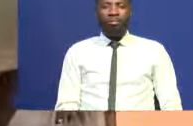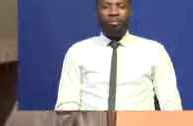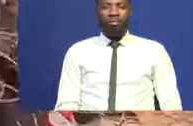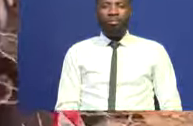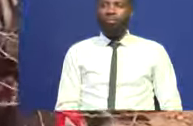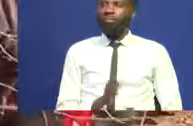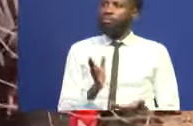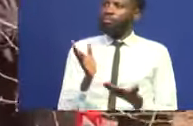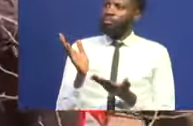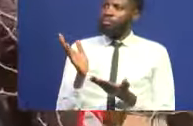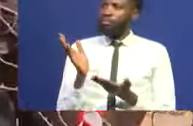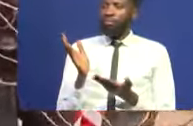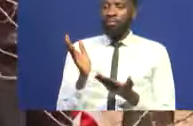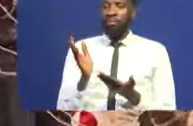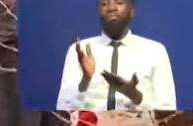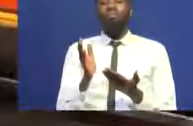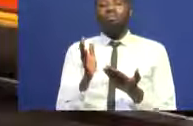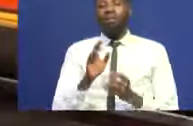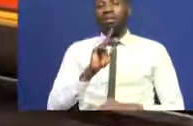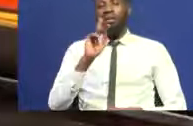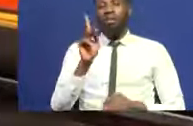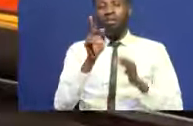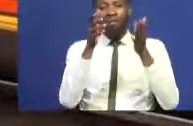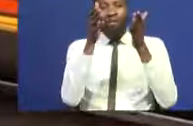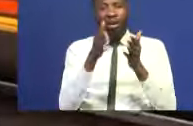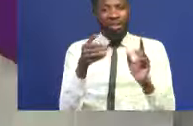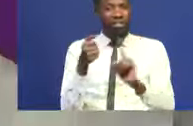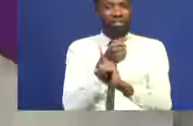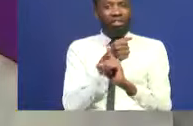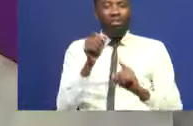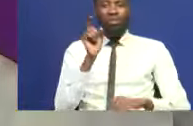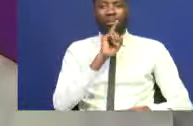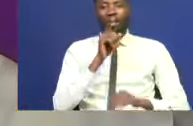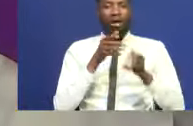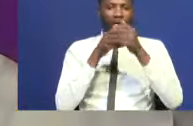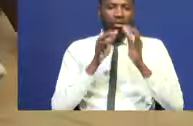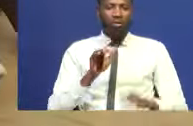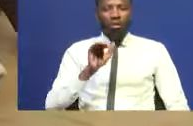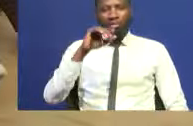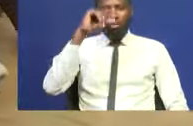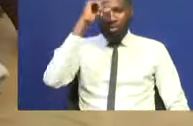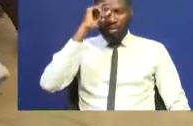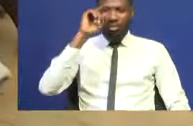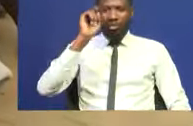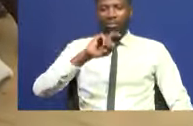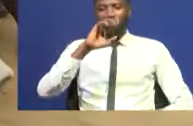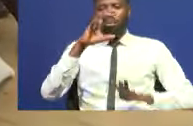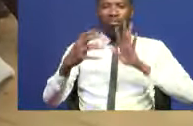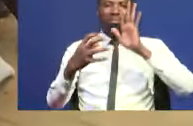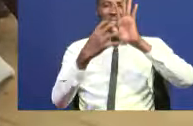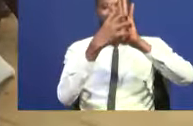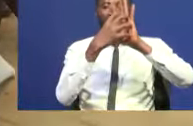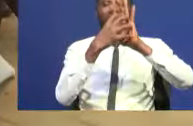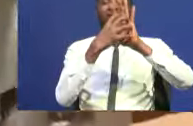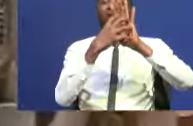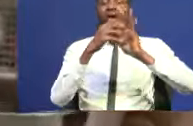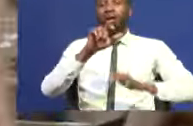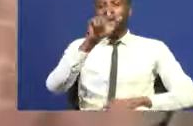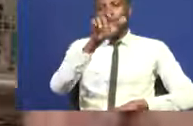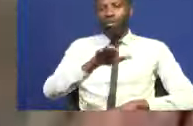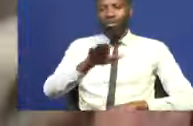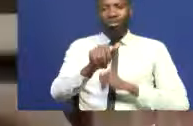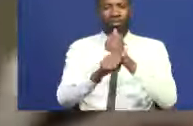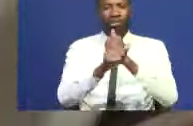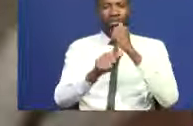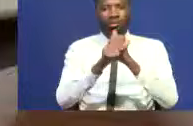Valley of violence. Kerio under scrutiny as leaders call for government to gazette the region as